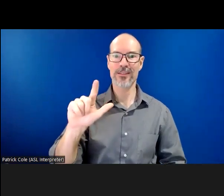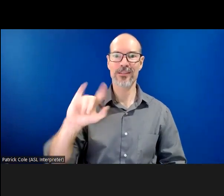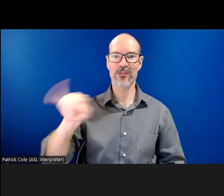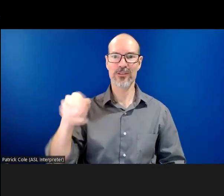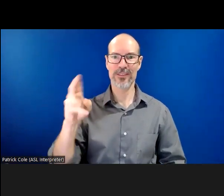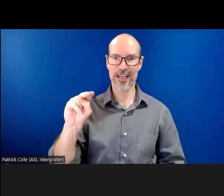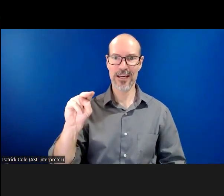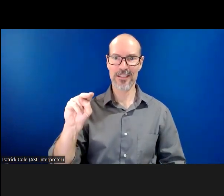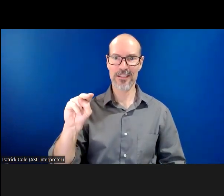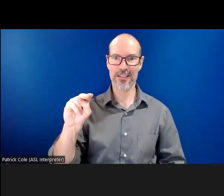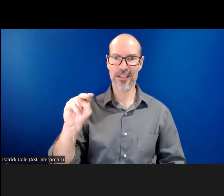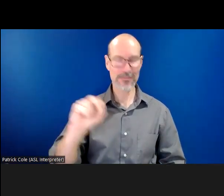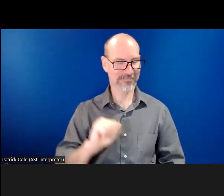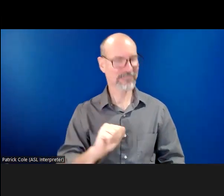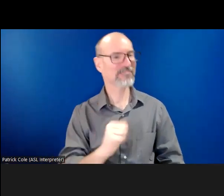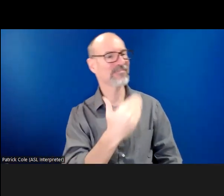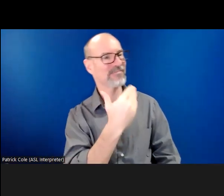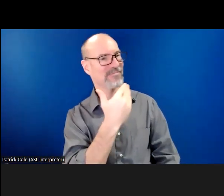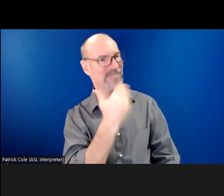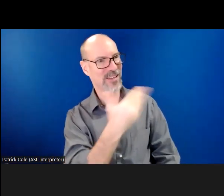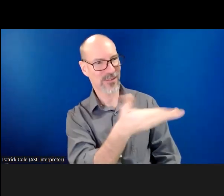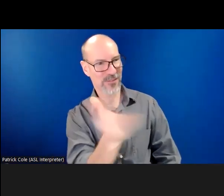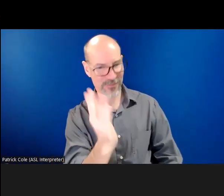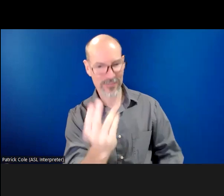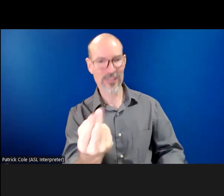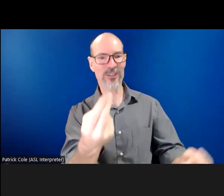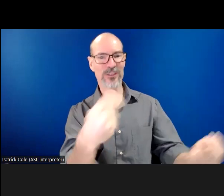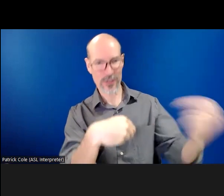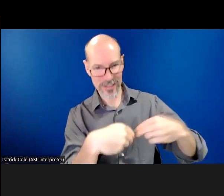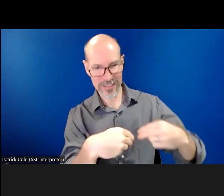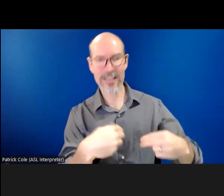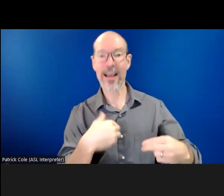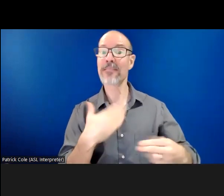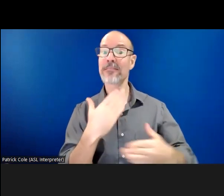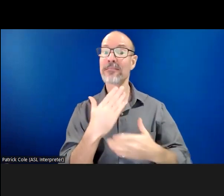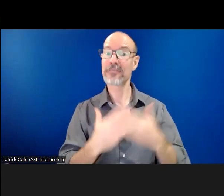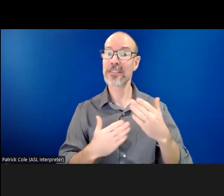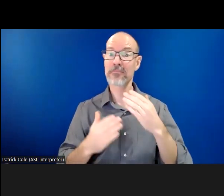Thank you, everyone, for joining us, and I have some logistics.